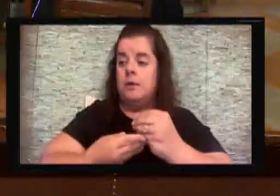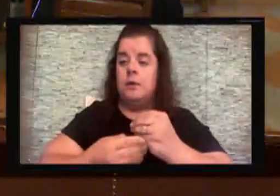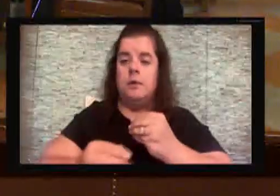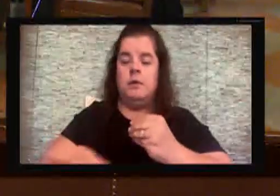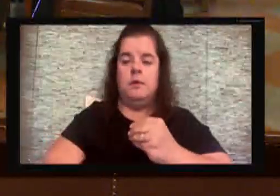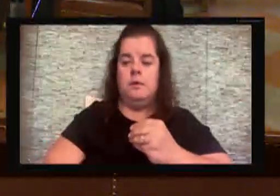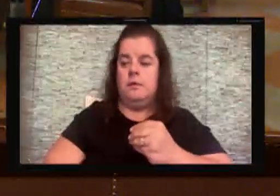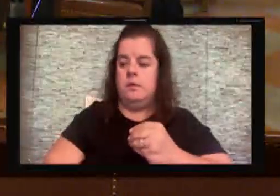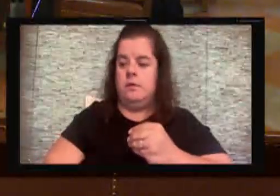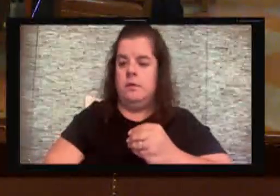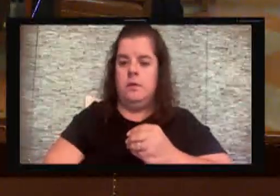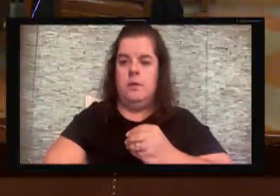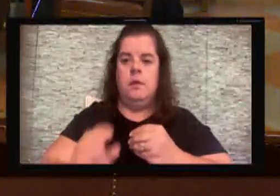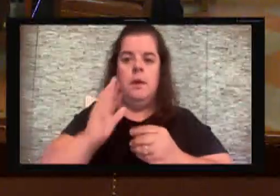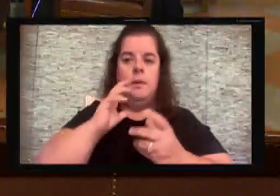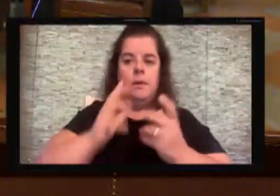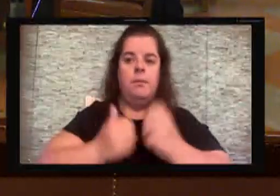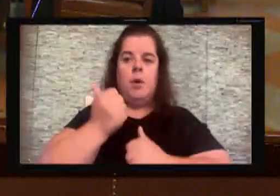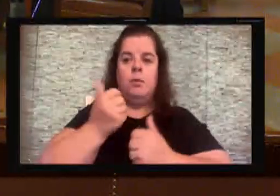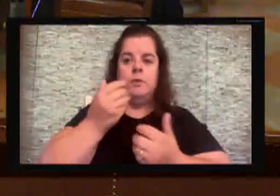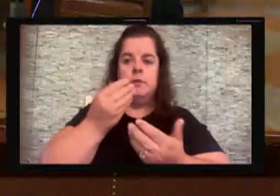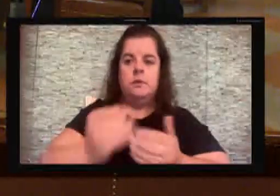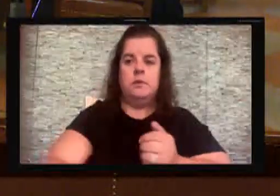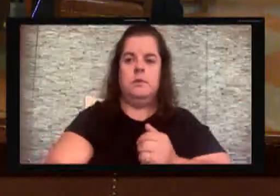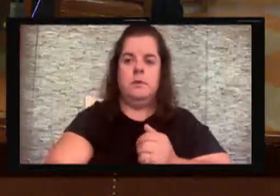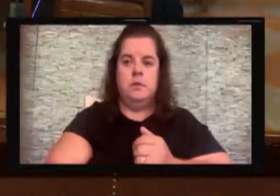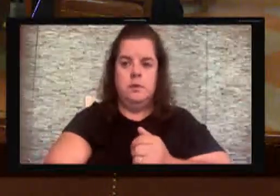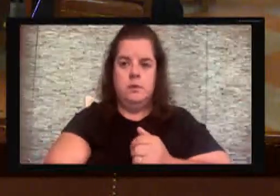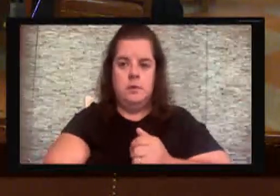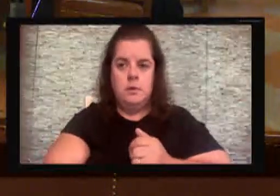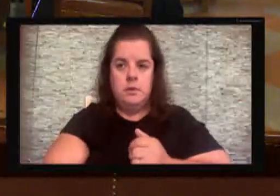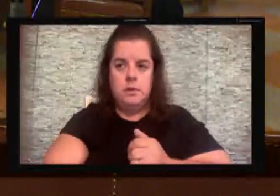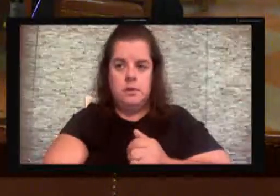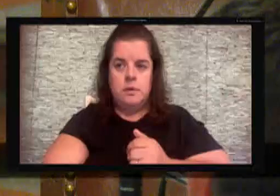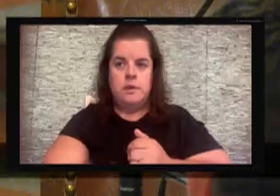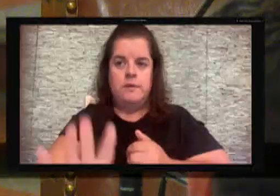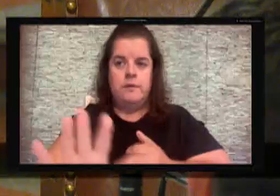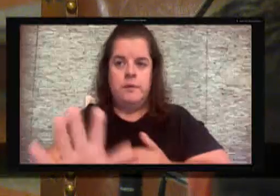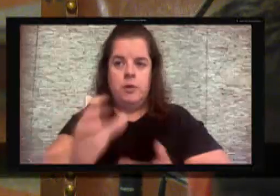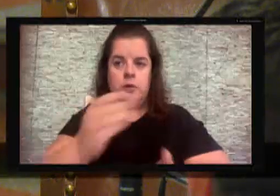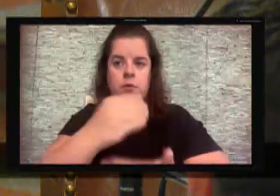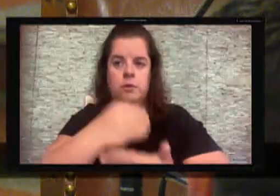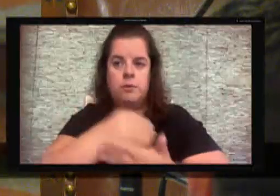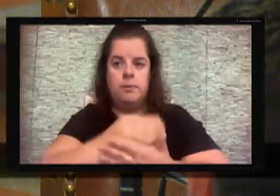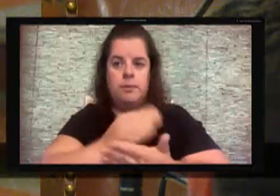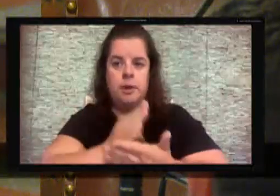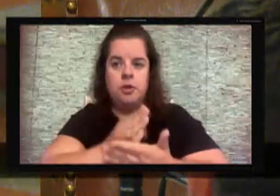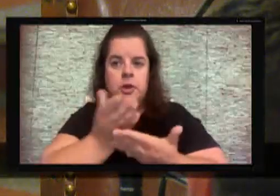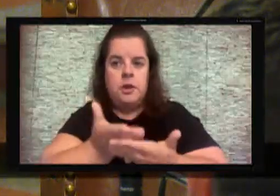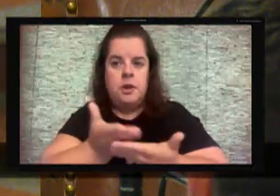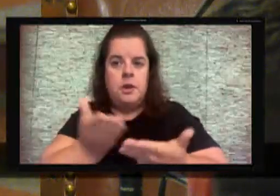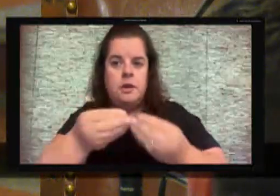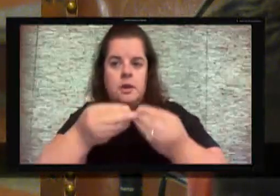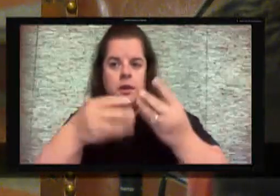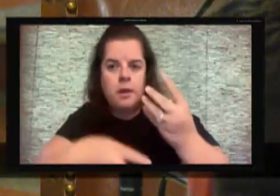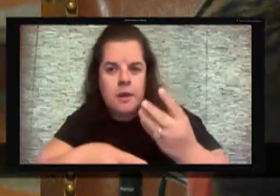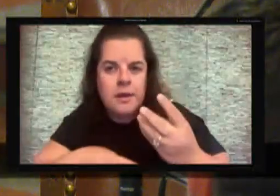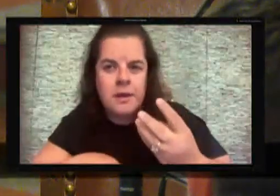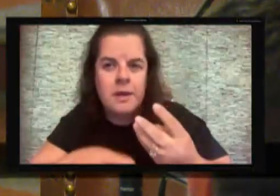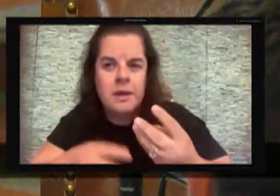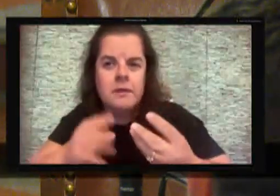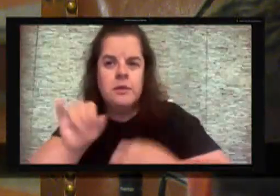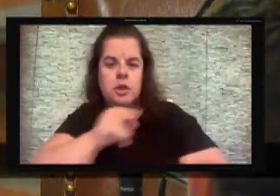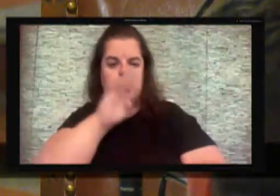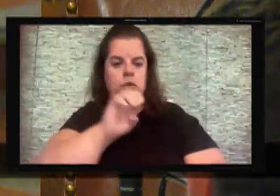the majority, in fact, probably all of our unbudgeted expenses, is that when we budgeted in June and July of